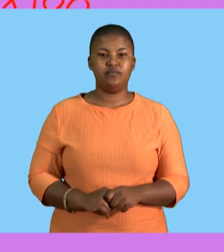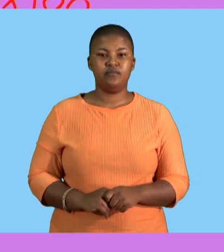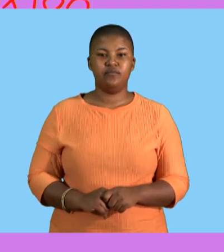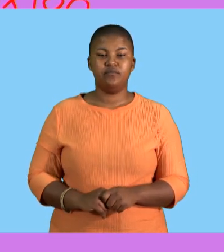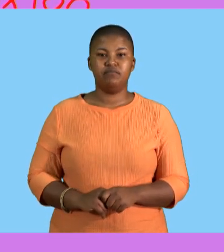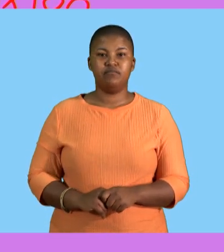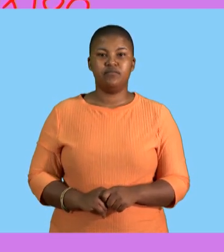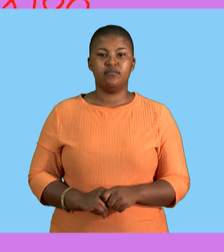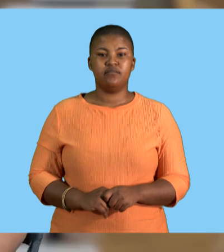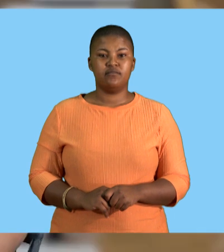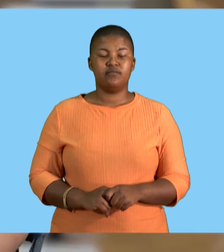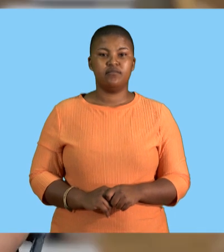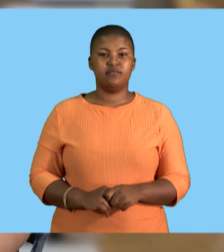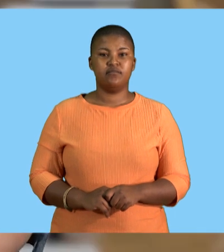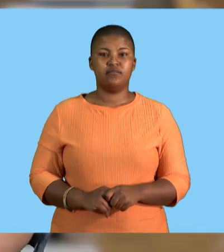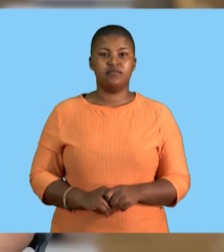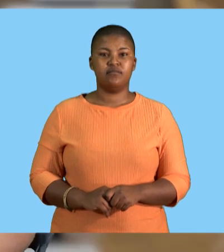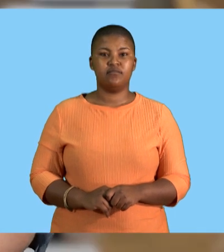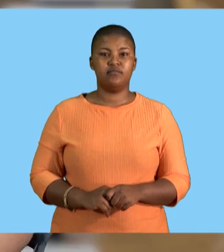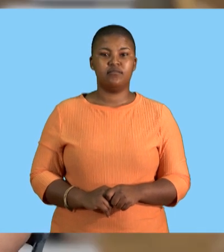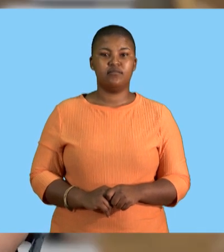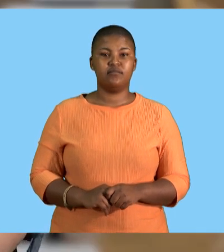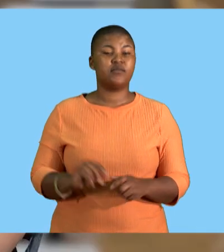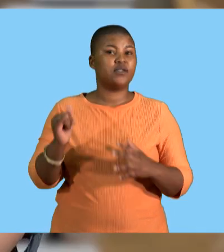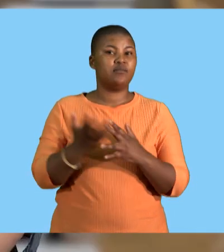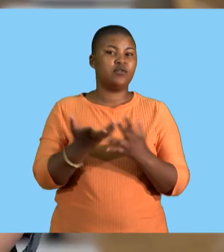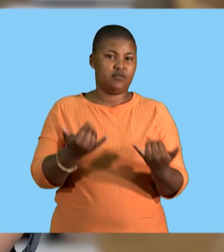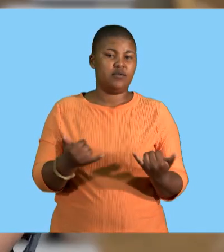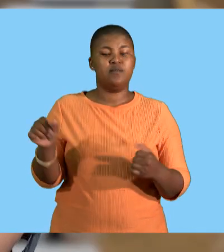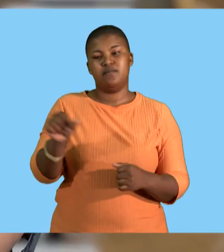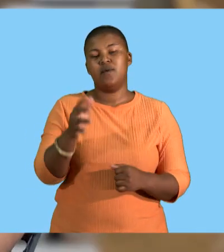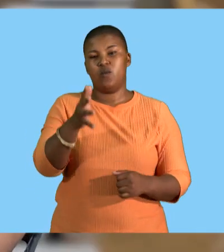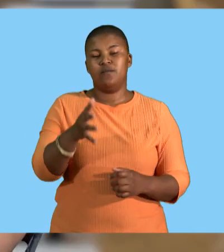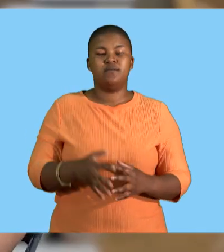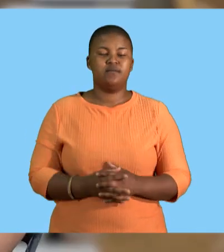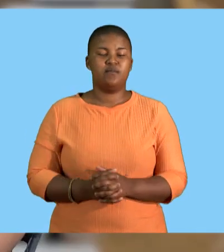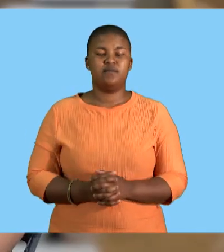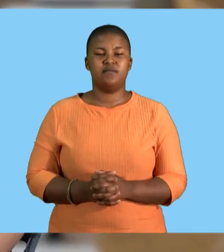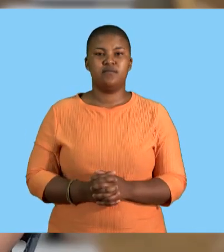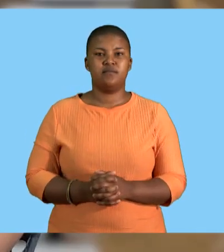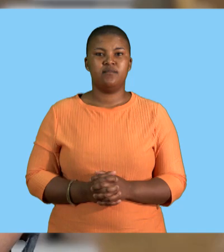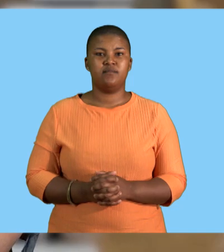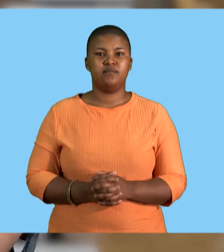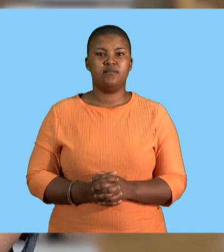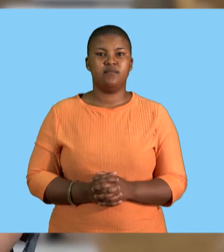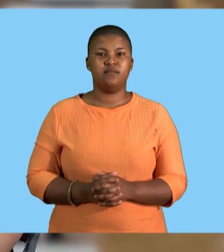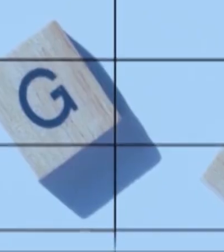was used. Let's quickly take a breather. I'll see you after the ad break.